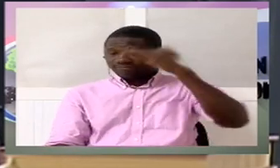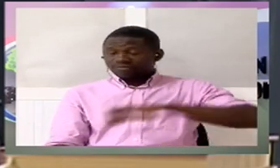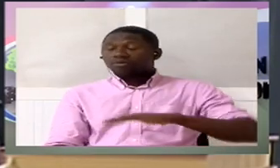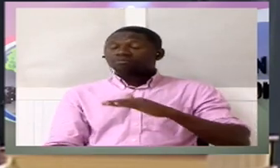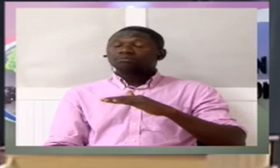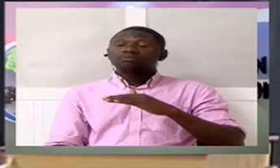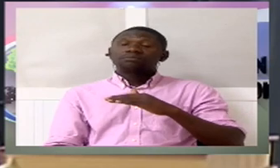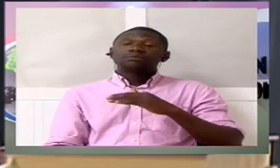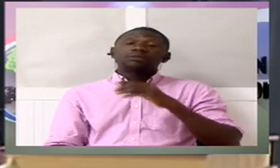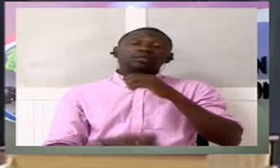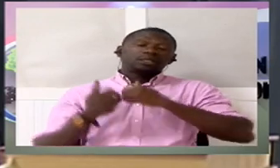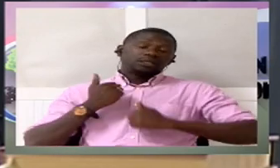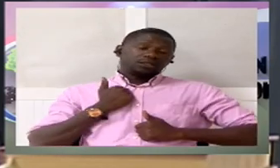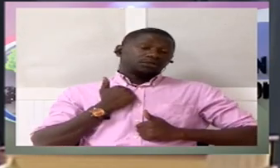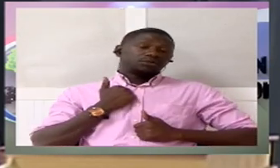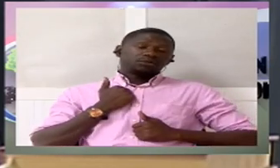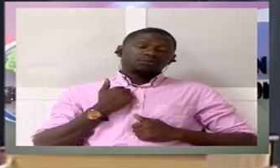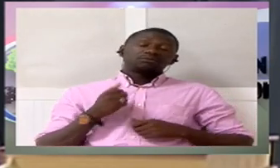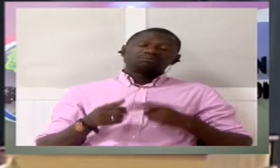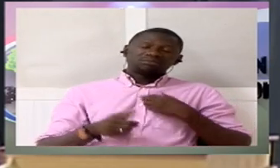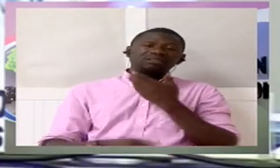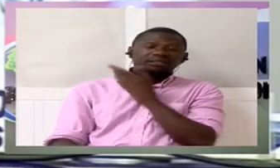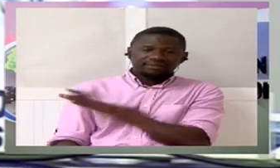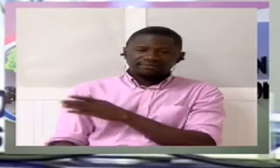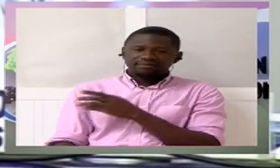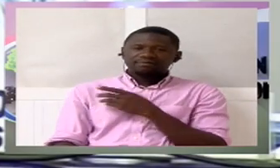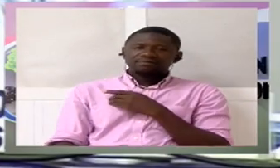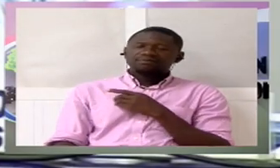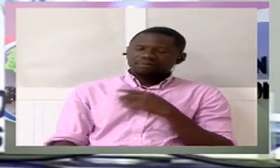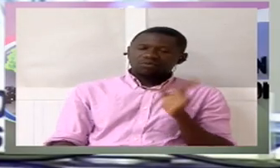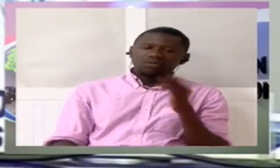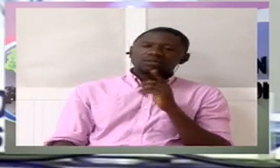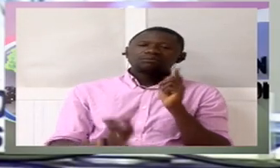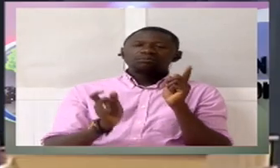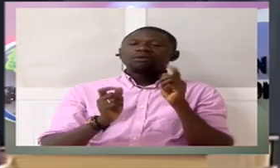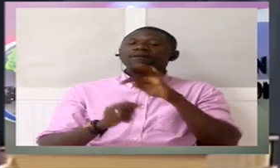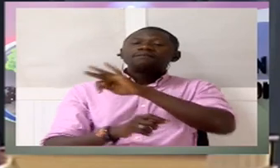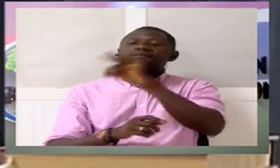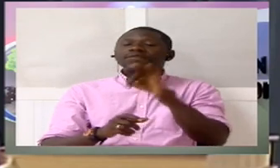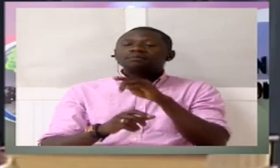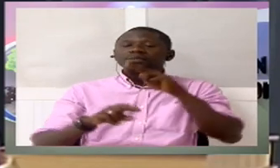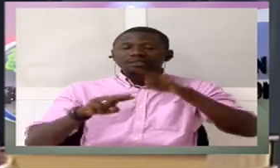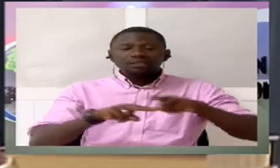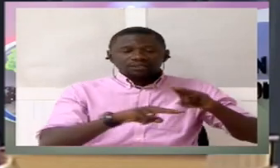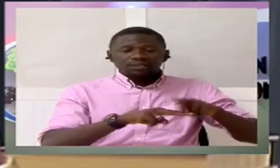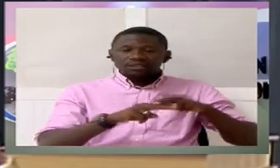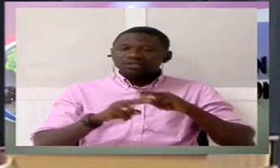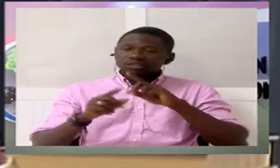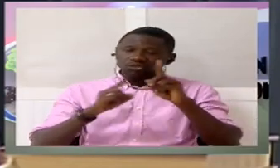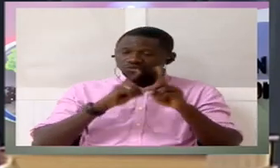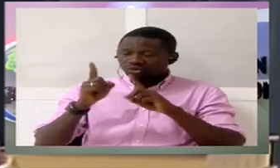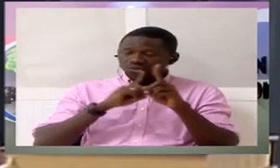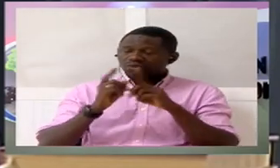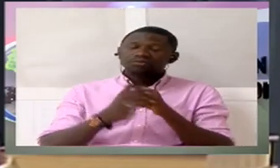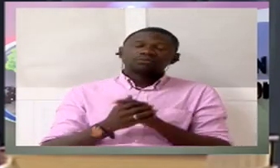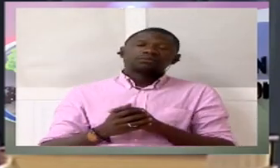Then I left that. Family not a senior. The family gathered. Kachata. And discussed. Later, Safi, former